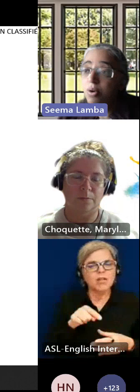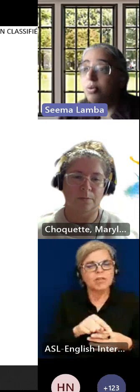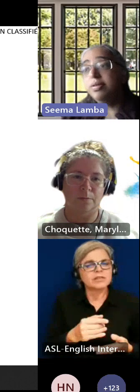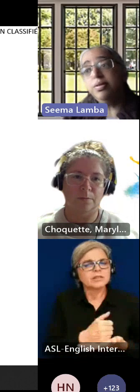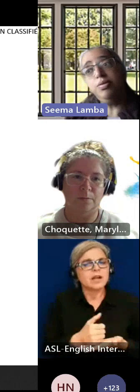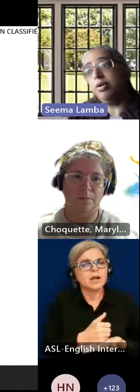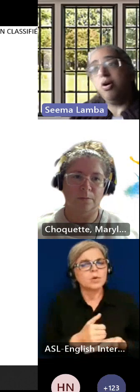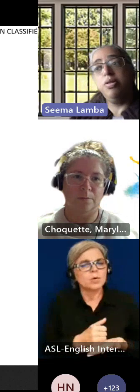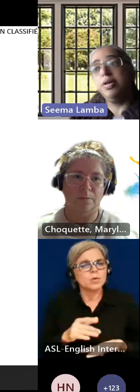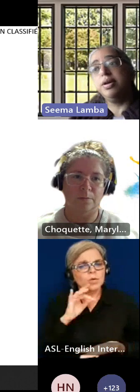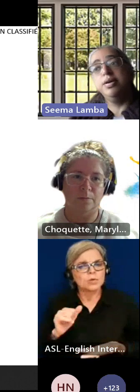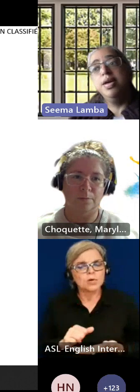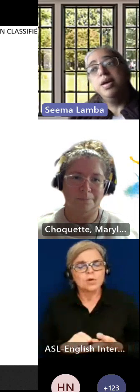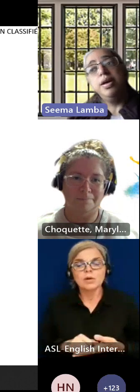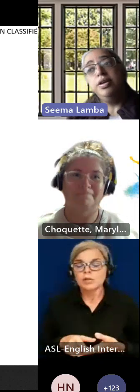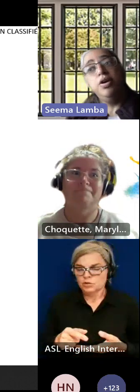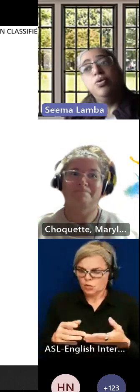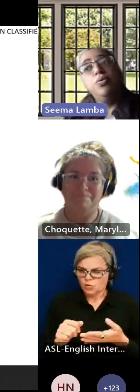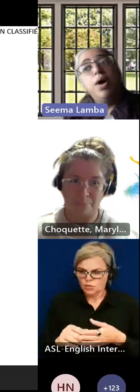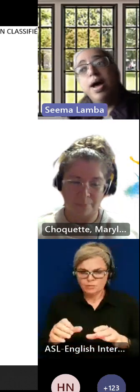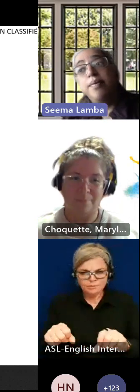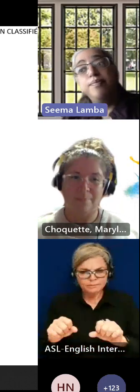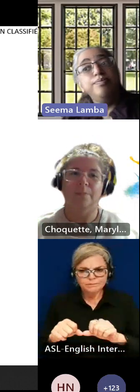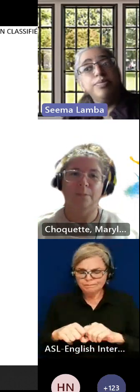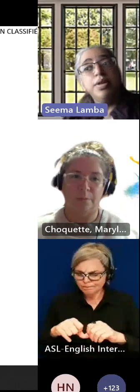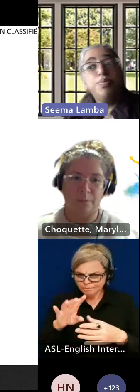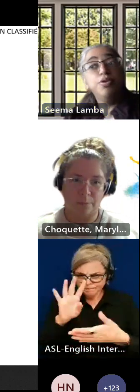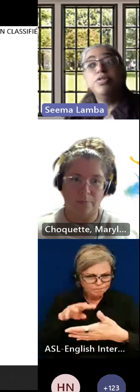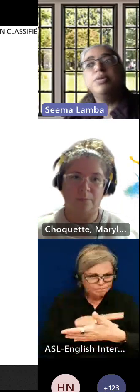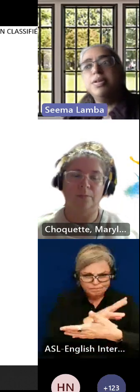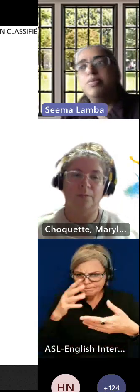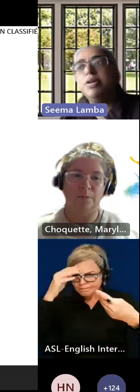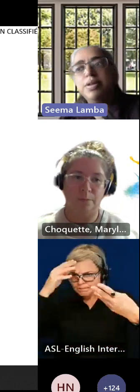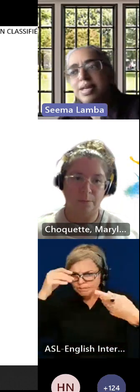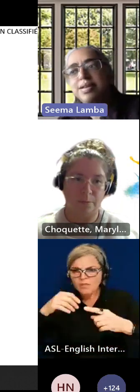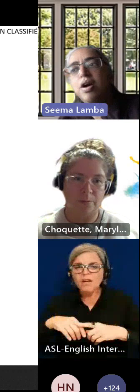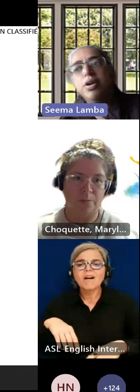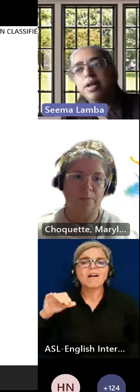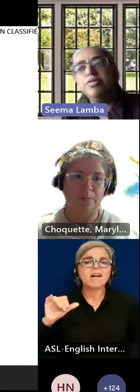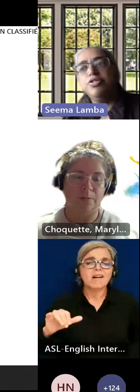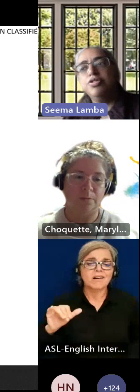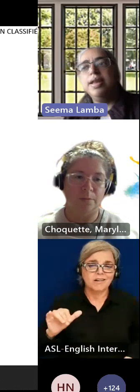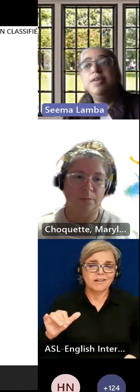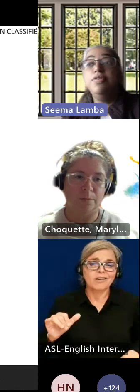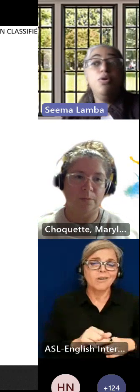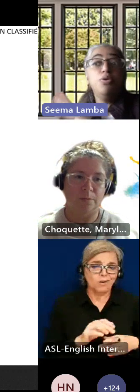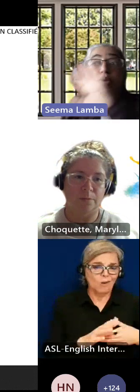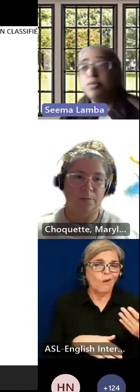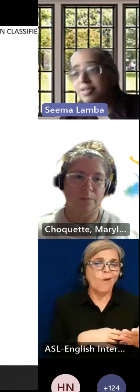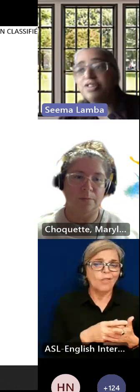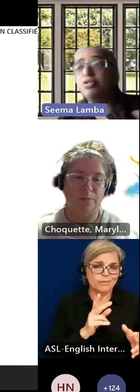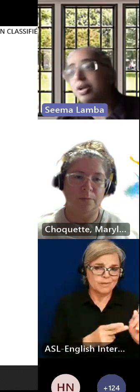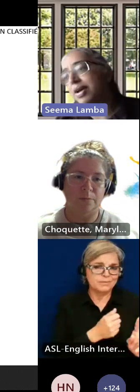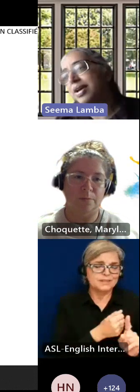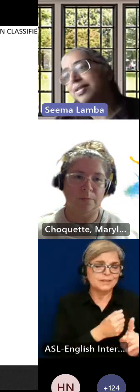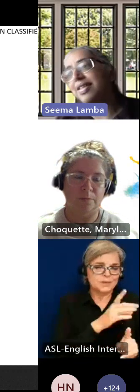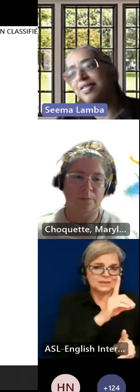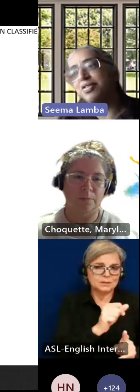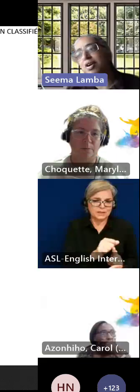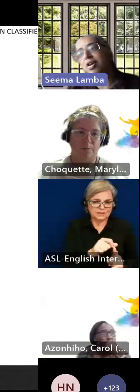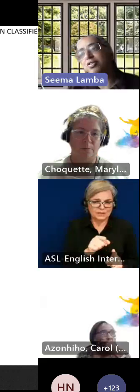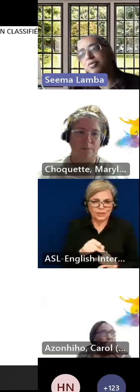looking at, oh, this is where all the, you know, persons with disabilities are clustered at, even though the representation